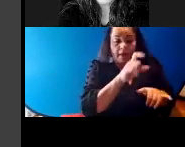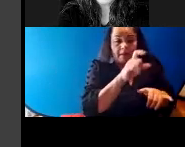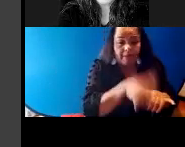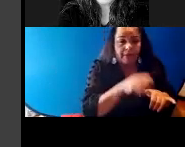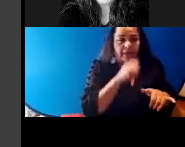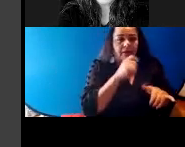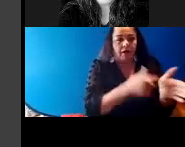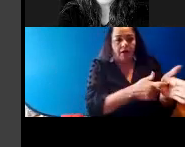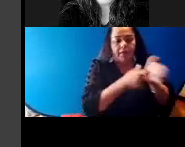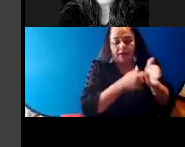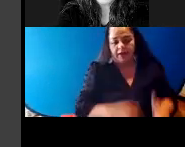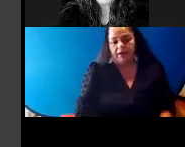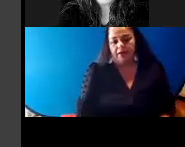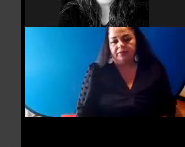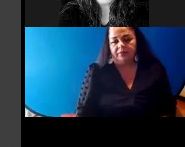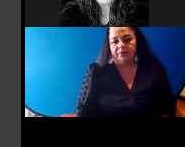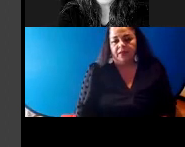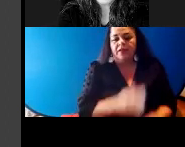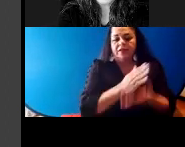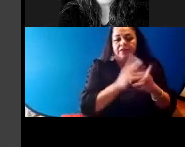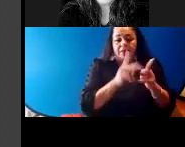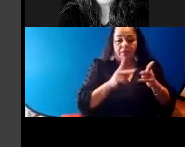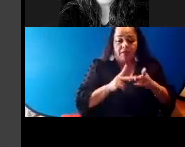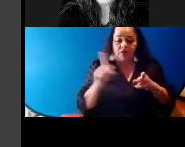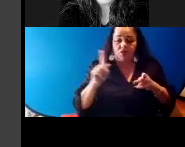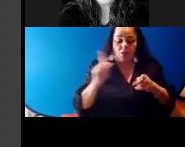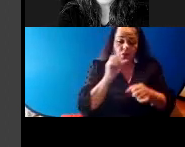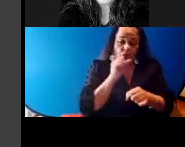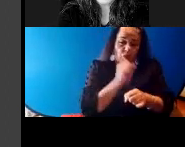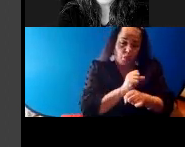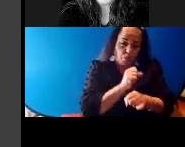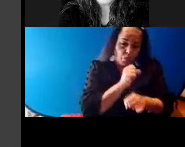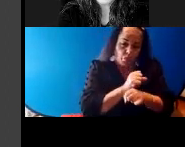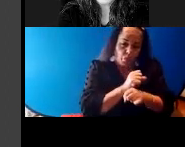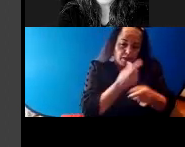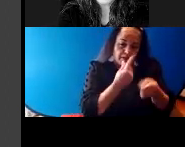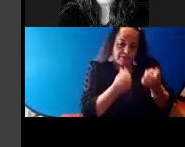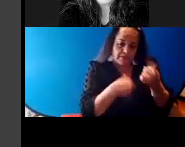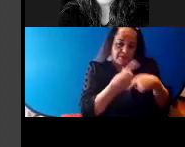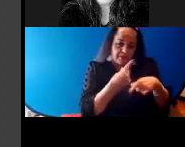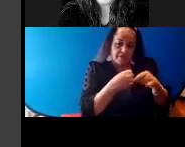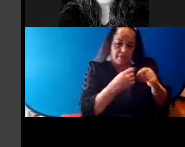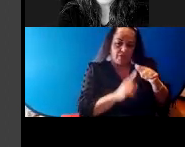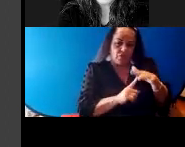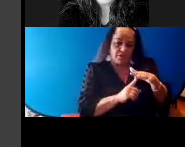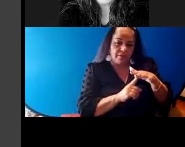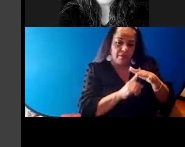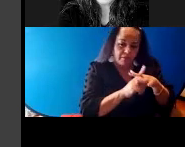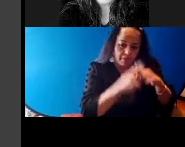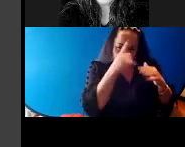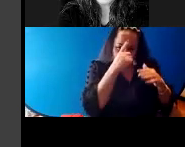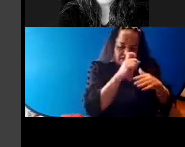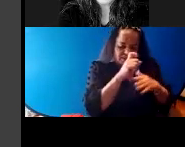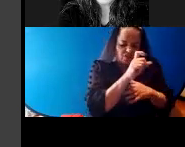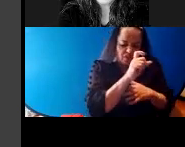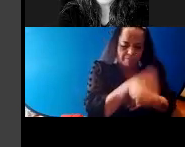non-mandated? There are some places we're working in where the work is coming or manifest because there's a mandate to do that